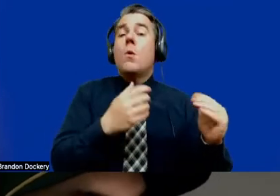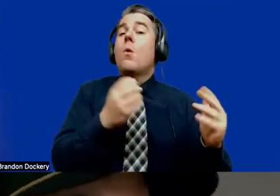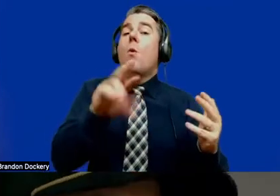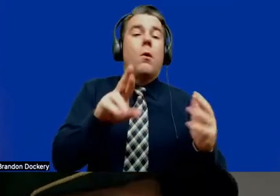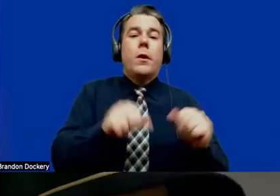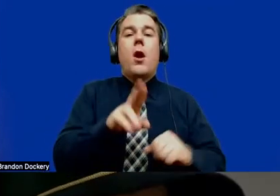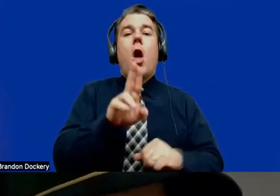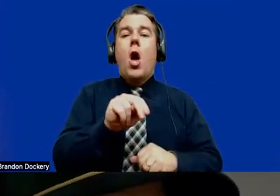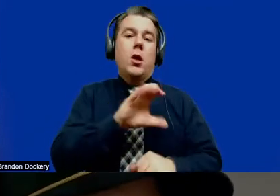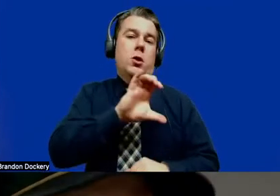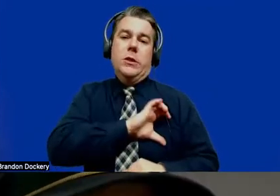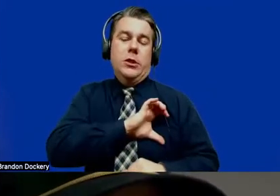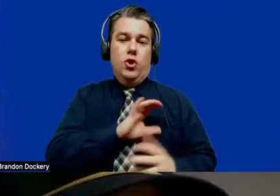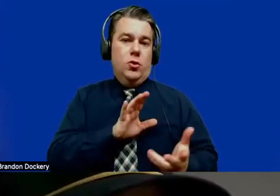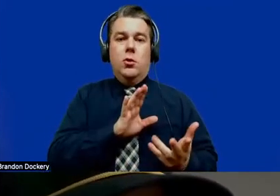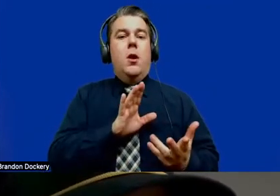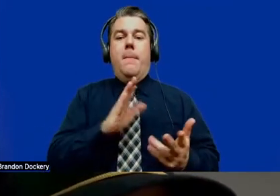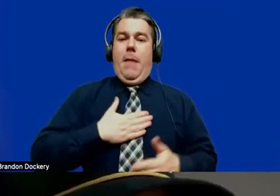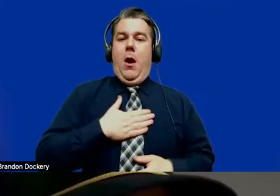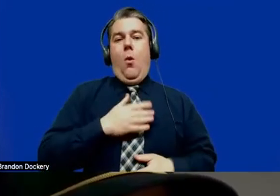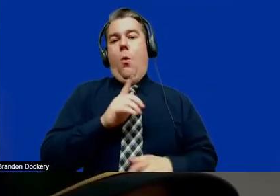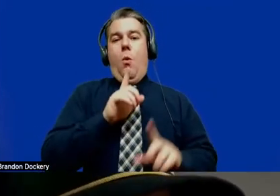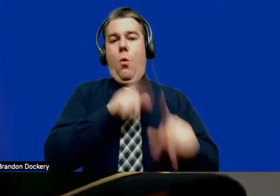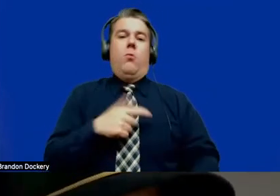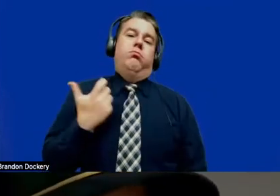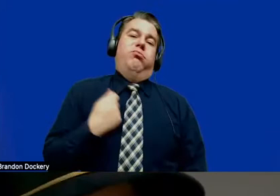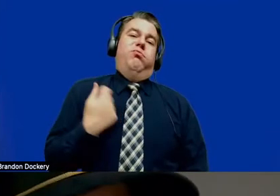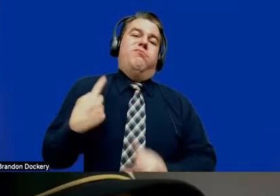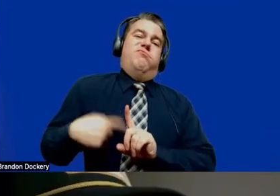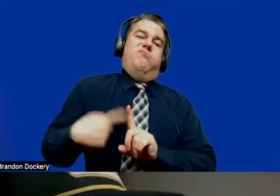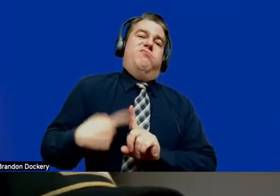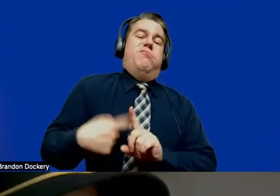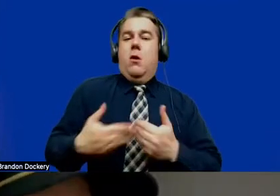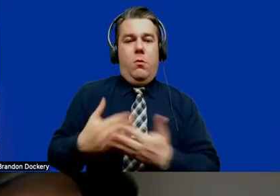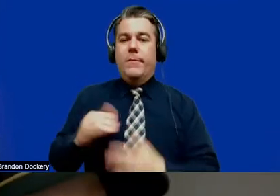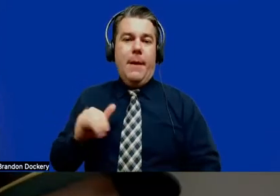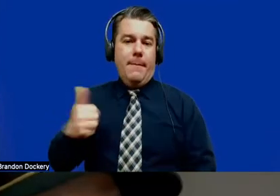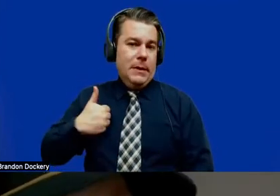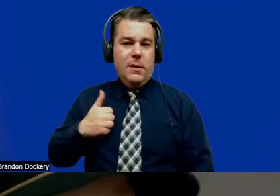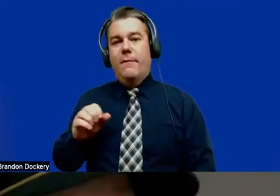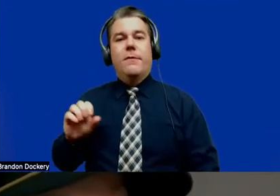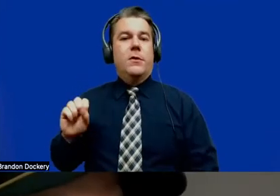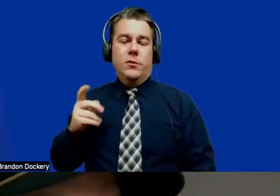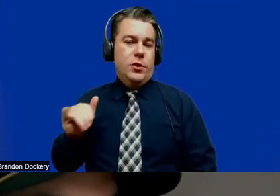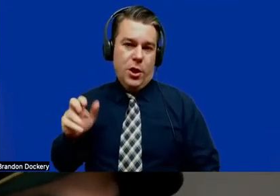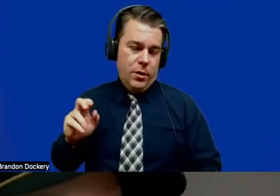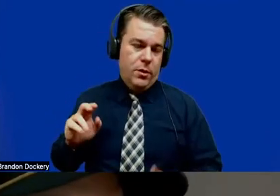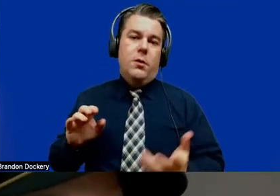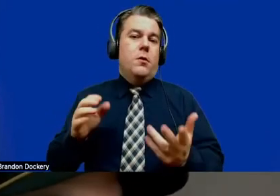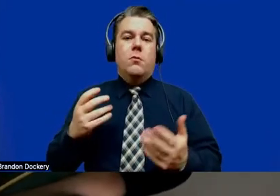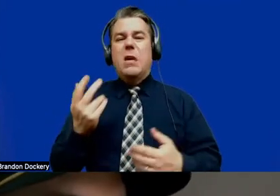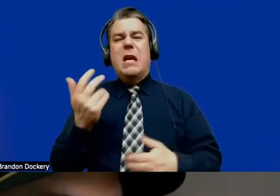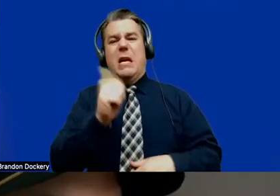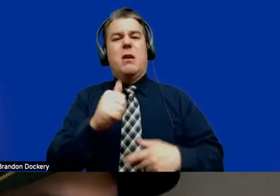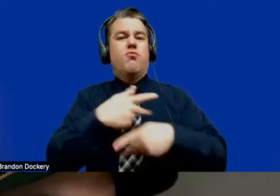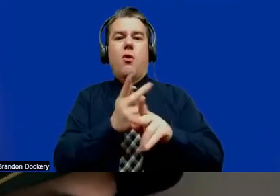unconditional personal order that goes out with your products like Shay and I have done. And so you can do, any combination of products that put you over 100 PV,